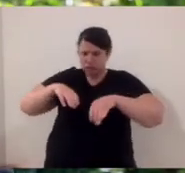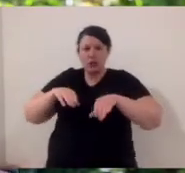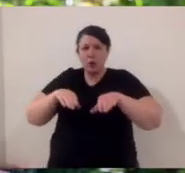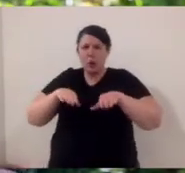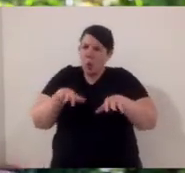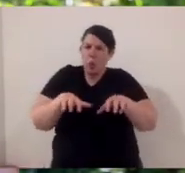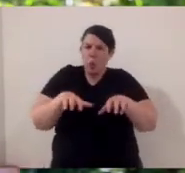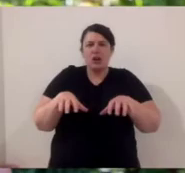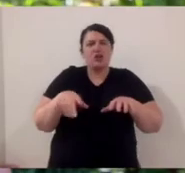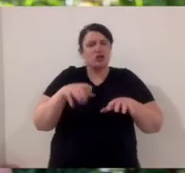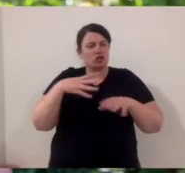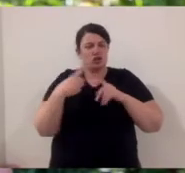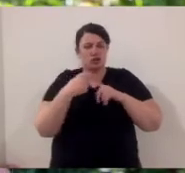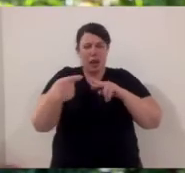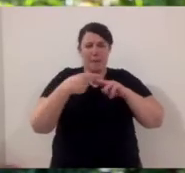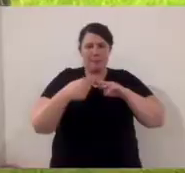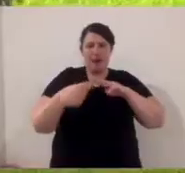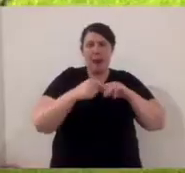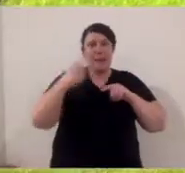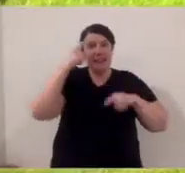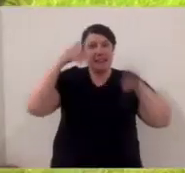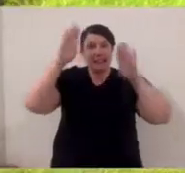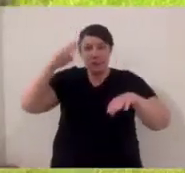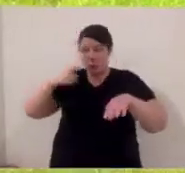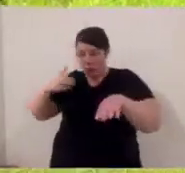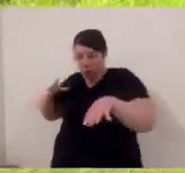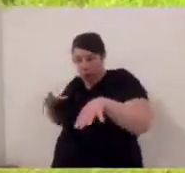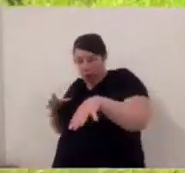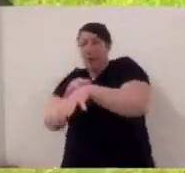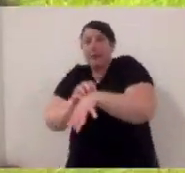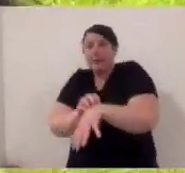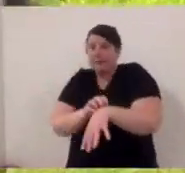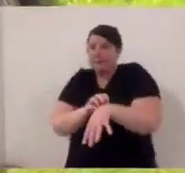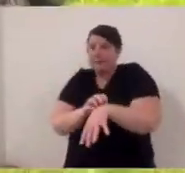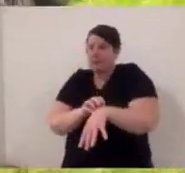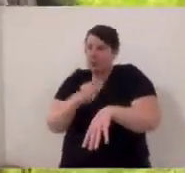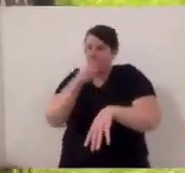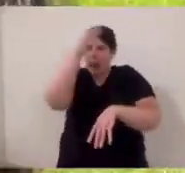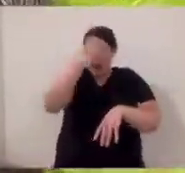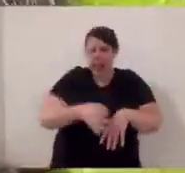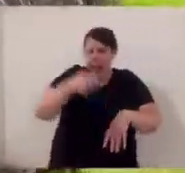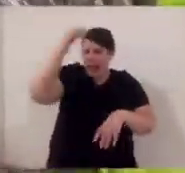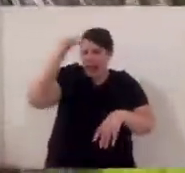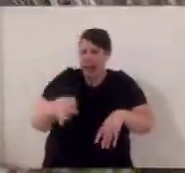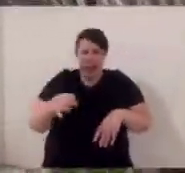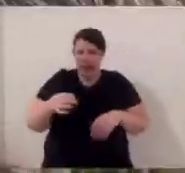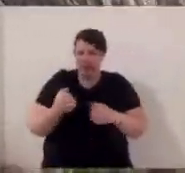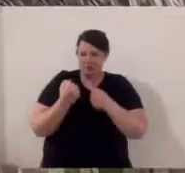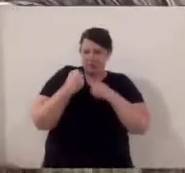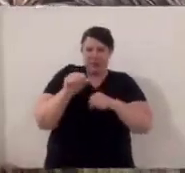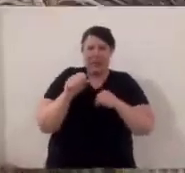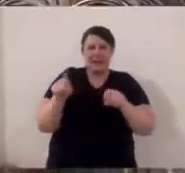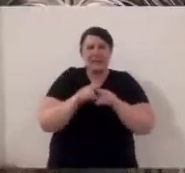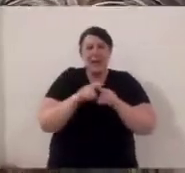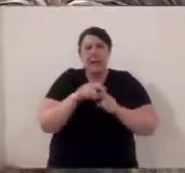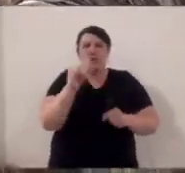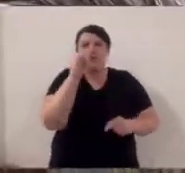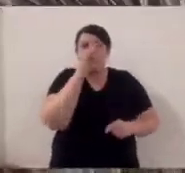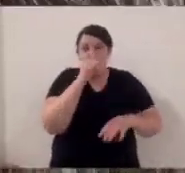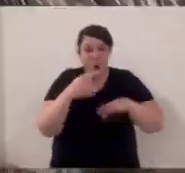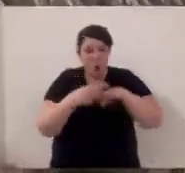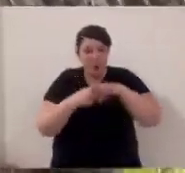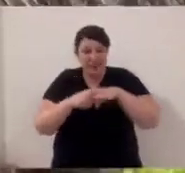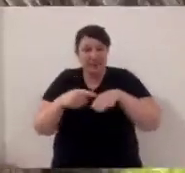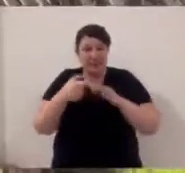like a dingo is trying to hunt you, it's probably going to try and grab you around the legs. So you really want your legs to be protected like a rhinoceros.